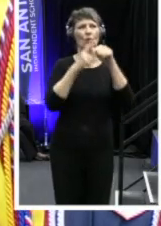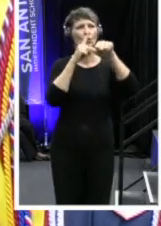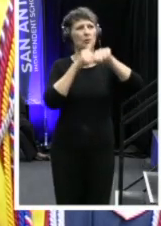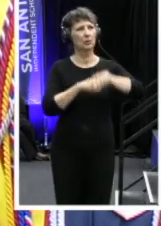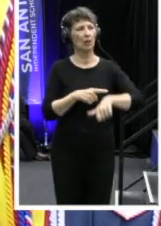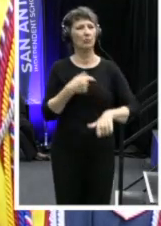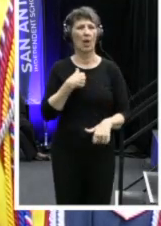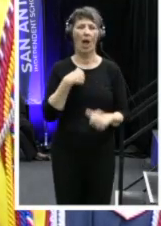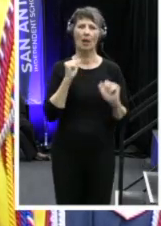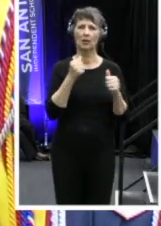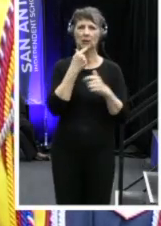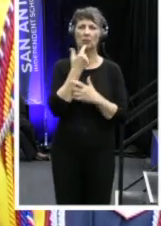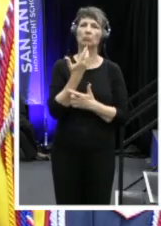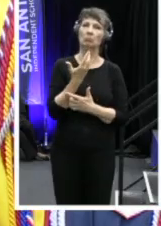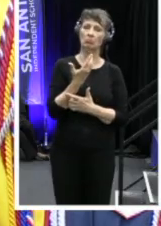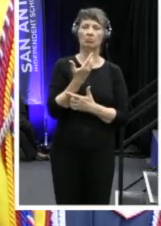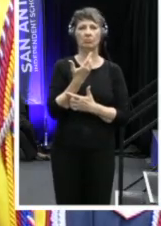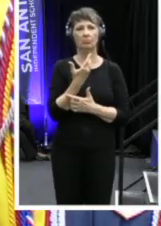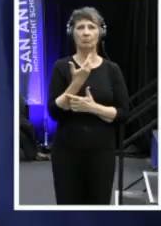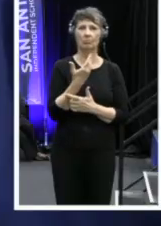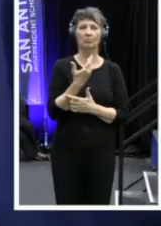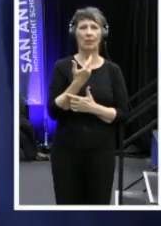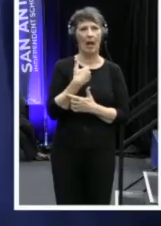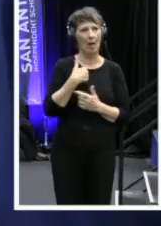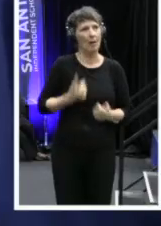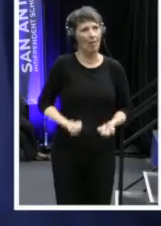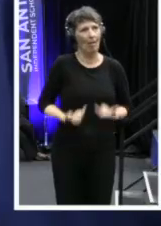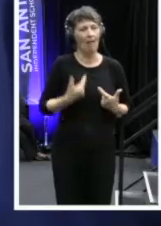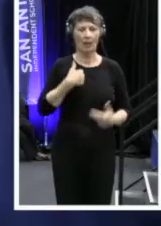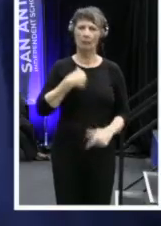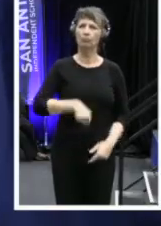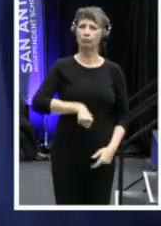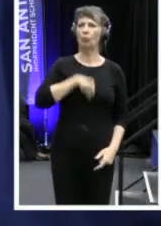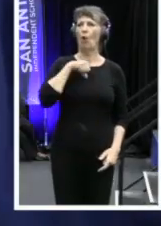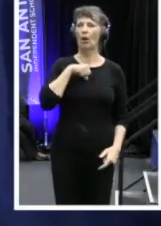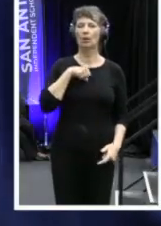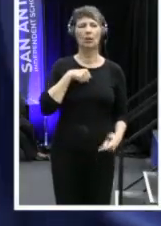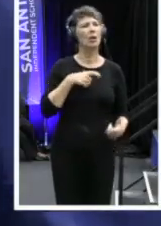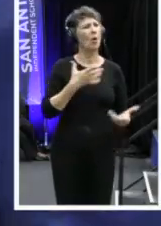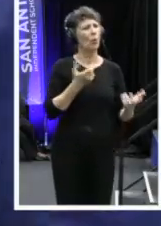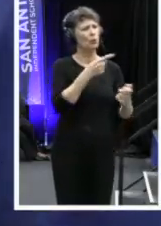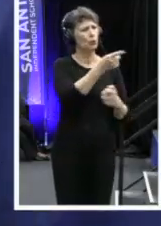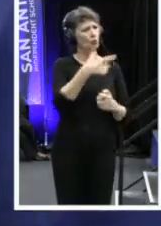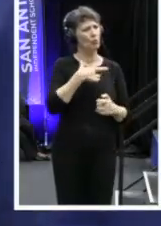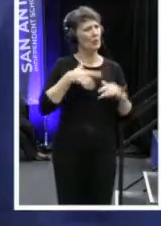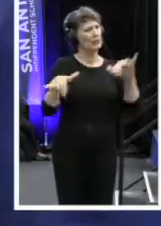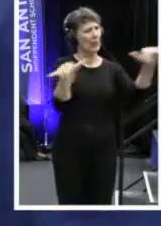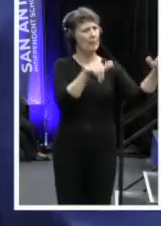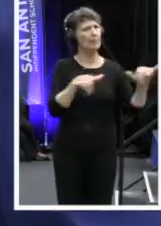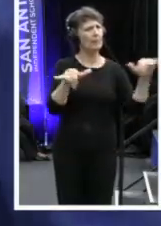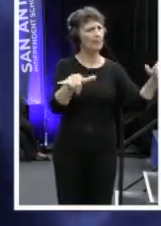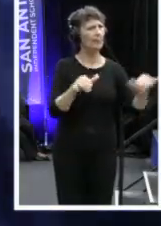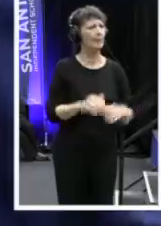ever, I can say, I'm proud to be alive, and I want you to be too.